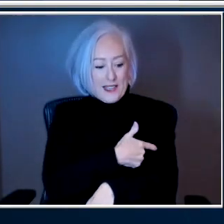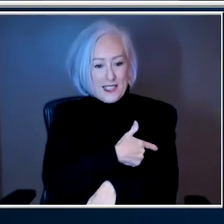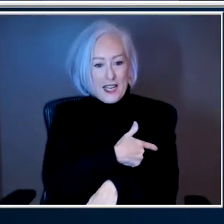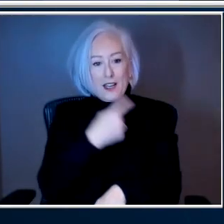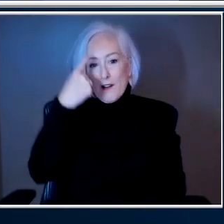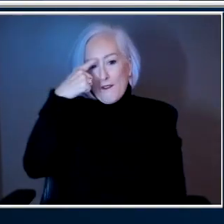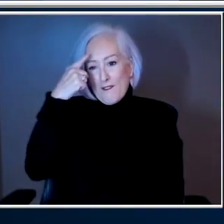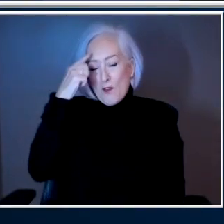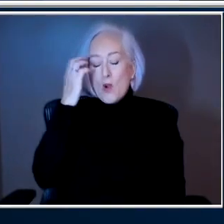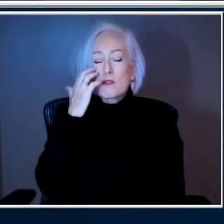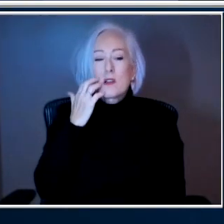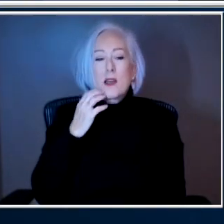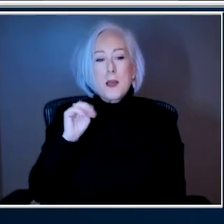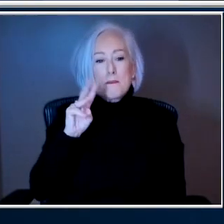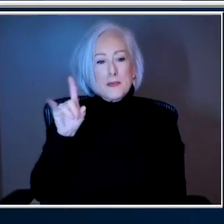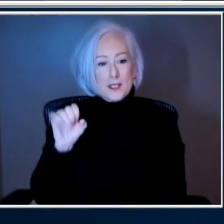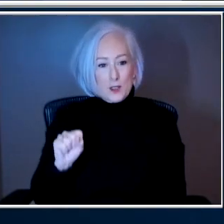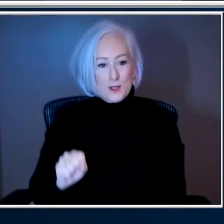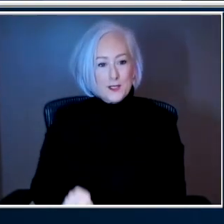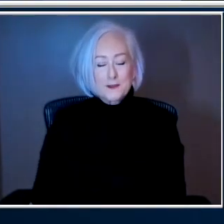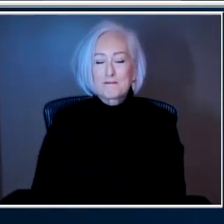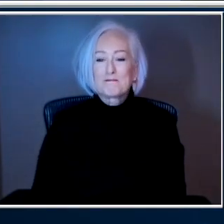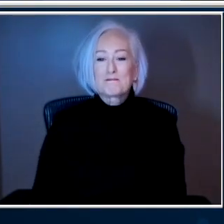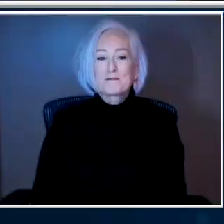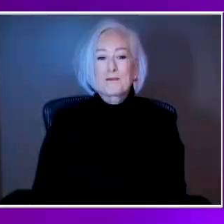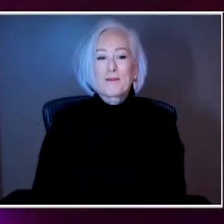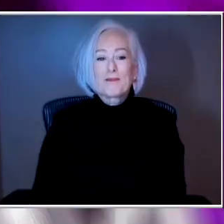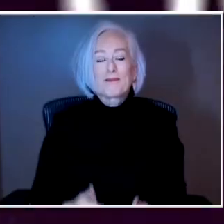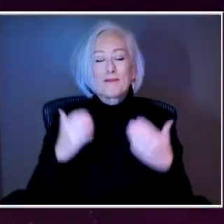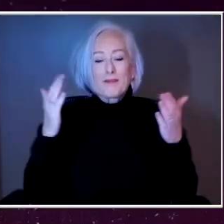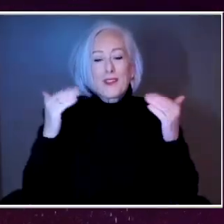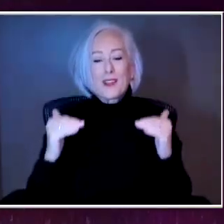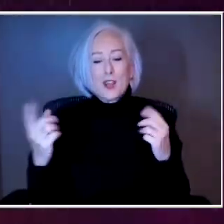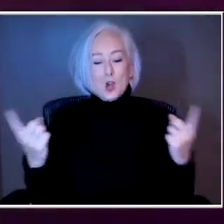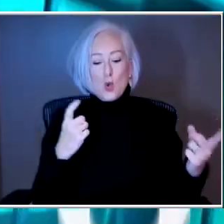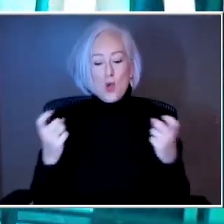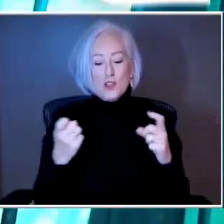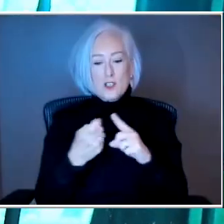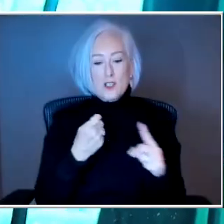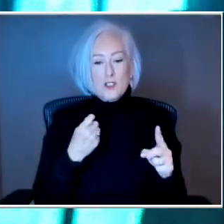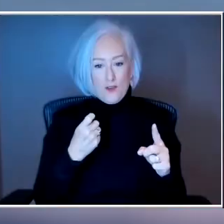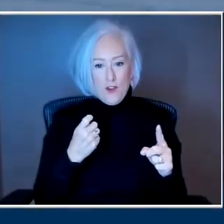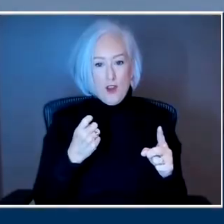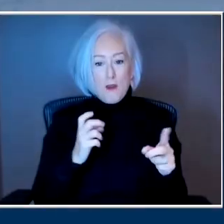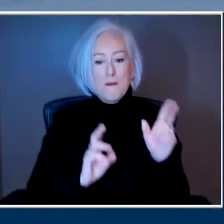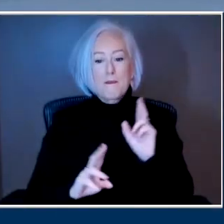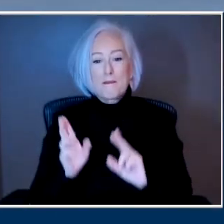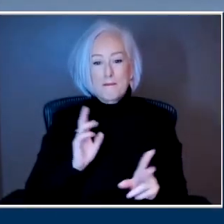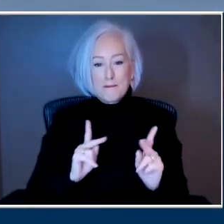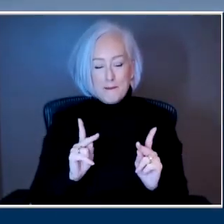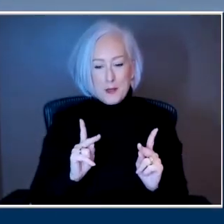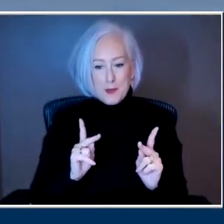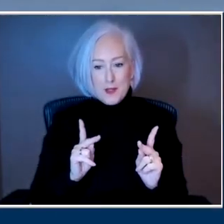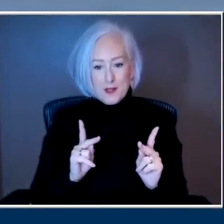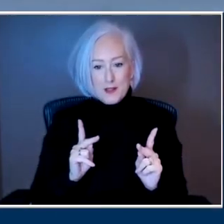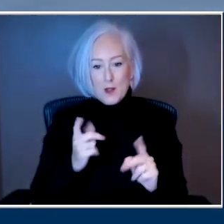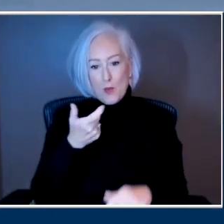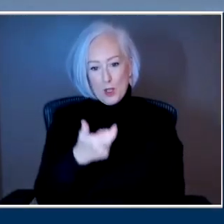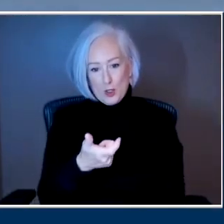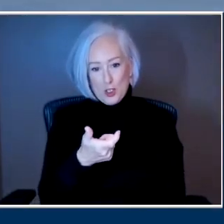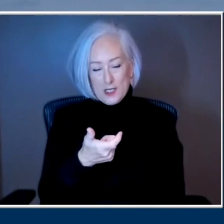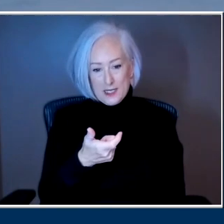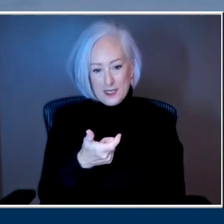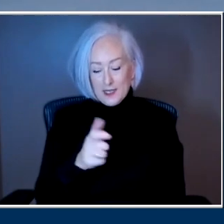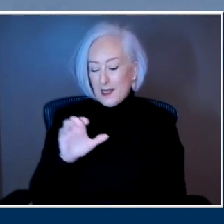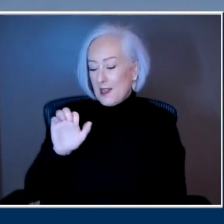information this morning. Thank you so much. I want to get to some questions from our viewers. And actually, the first one is just a comment from Candace. She said she had her surgery 5 years